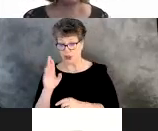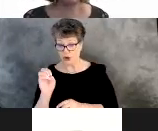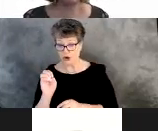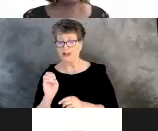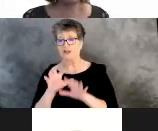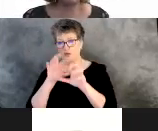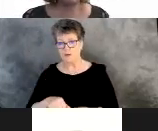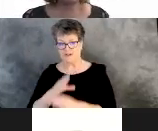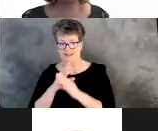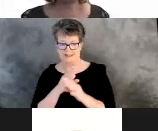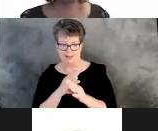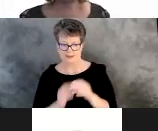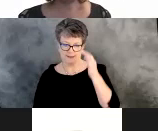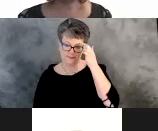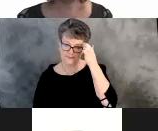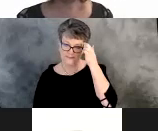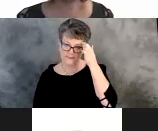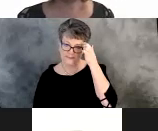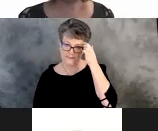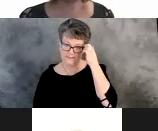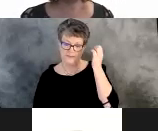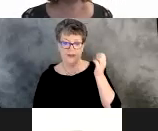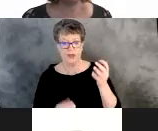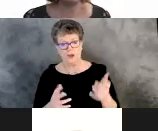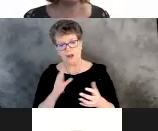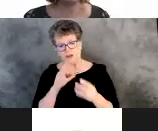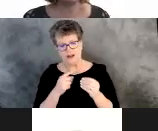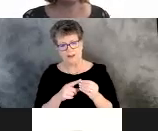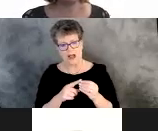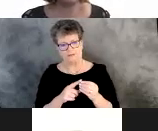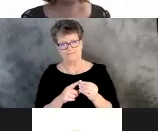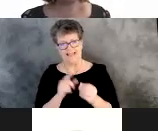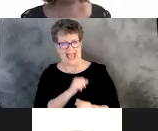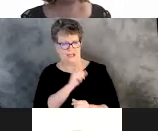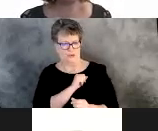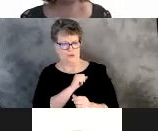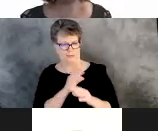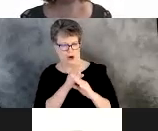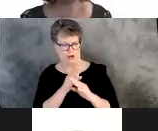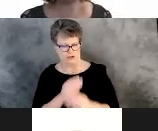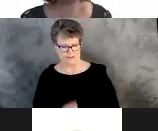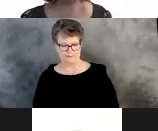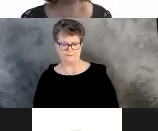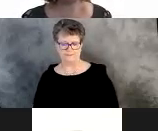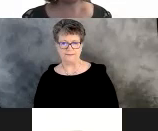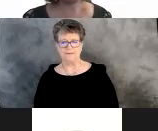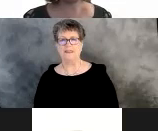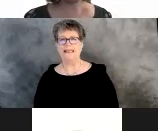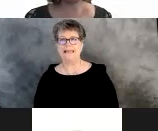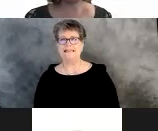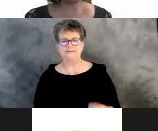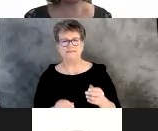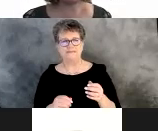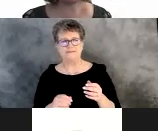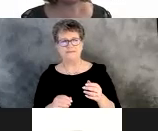environment. Also, we want to talk about attitudinal barriers. So attitudinal barriers, I think, are the things that are the